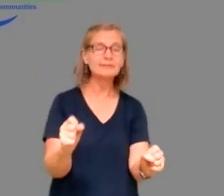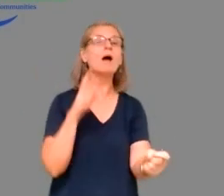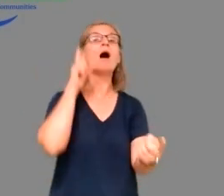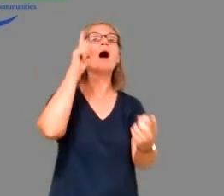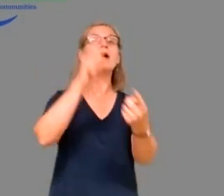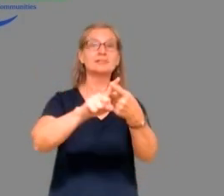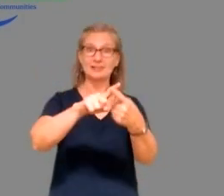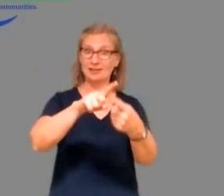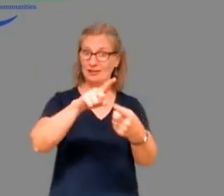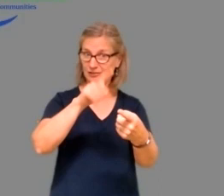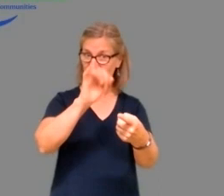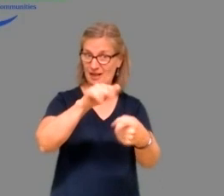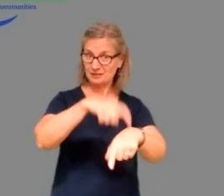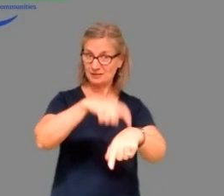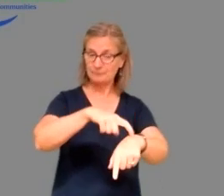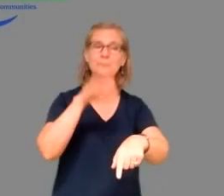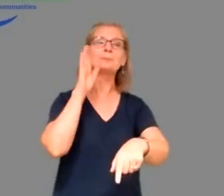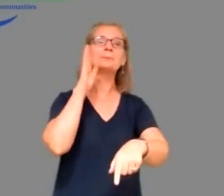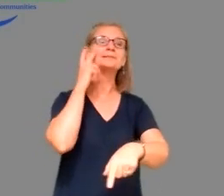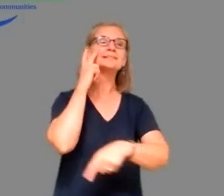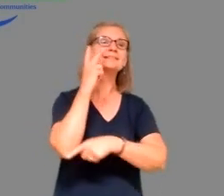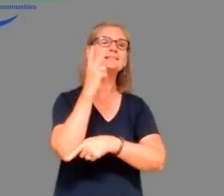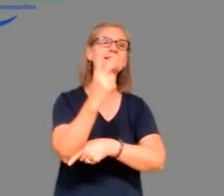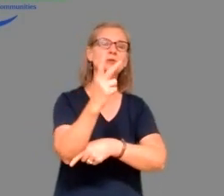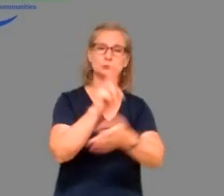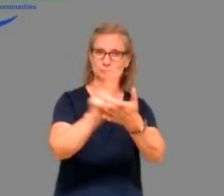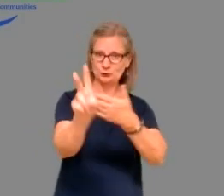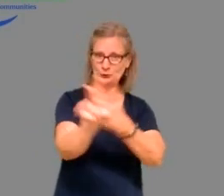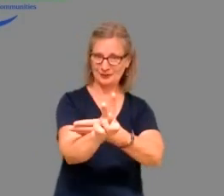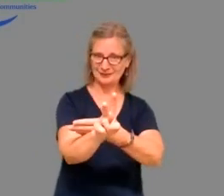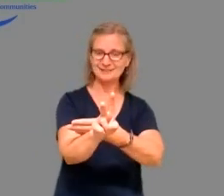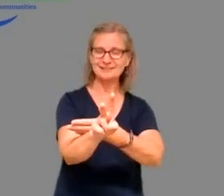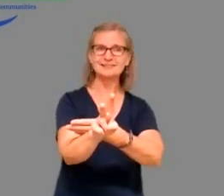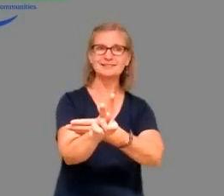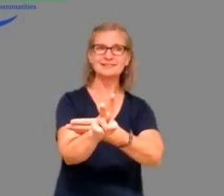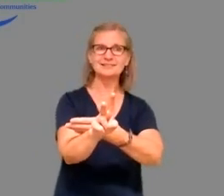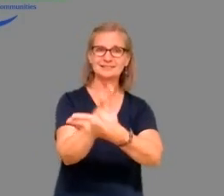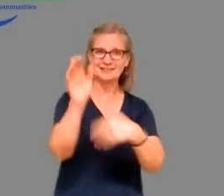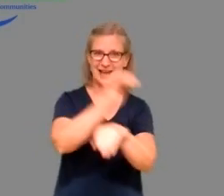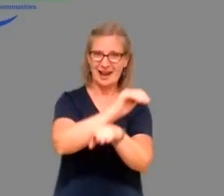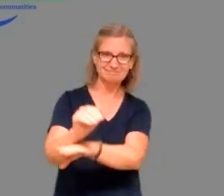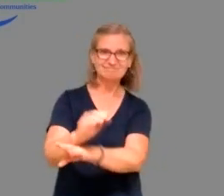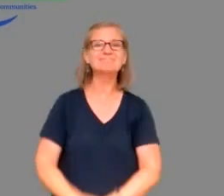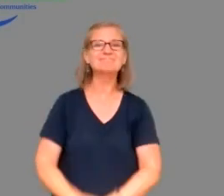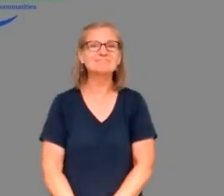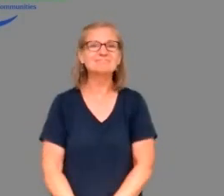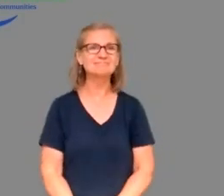then, we will see you in 2 weeks. Good night, everybody.